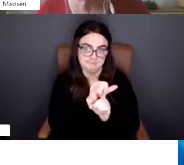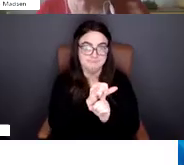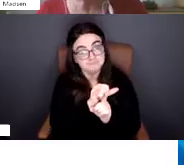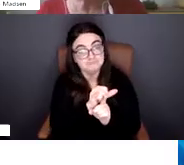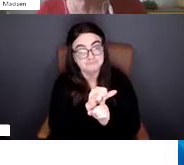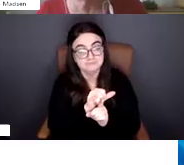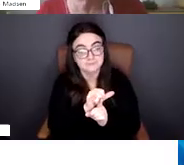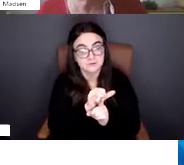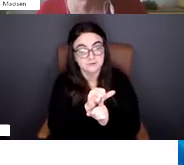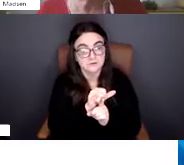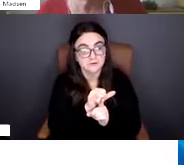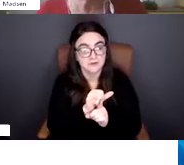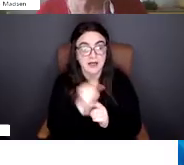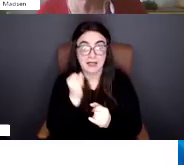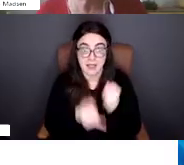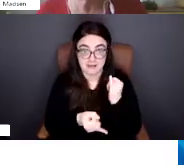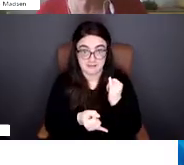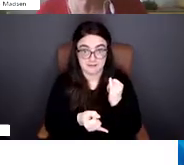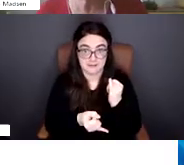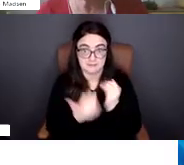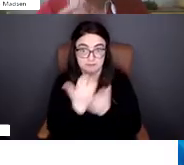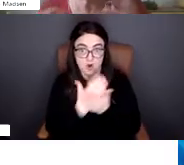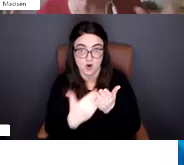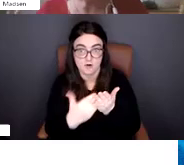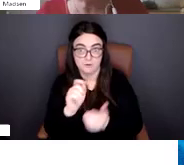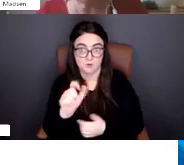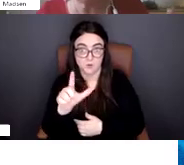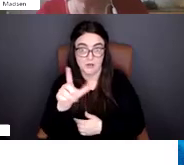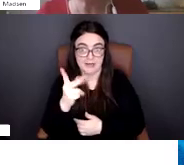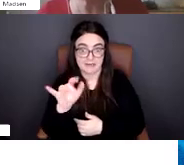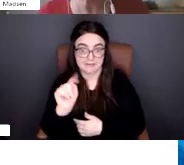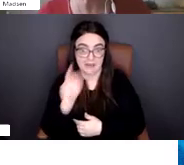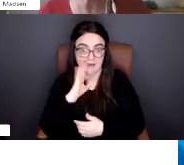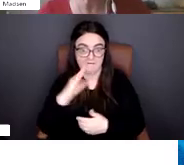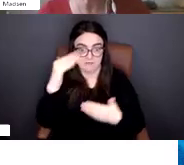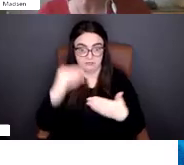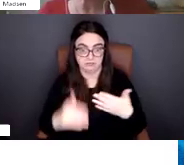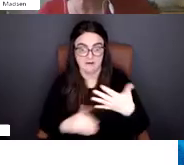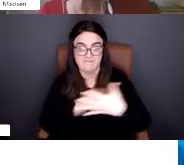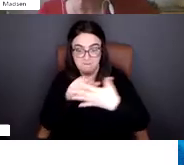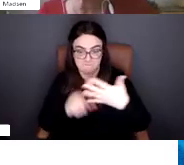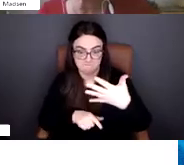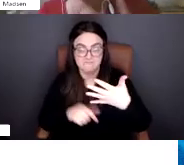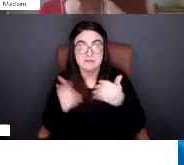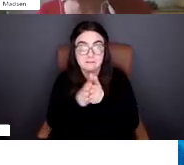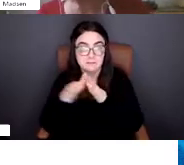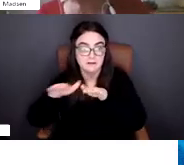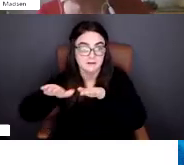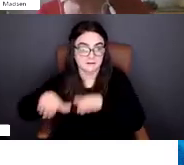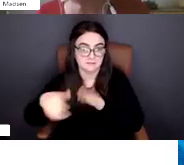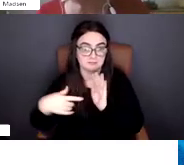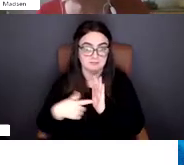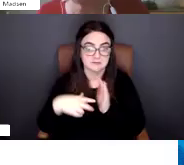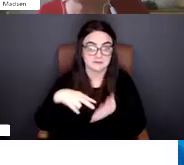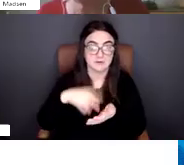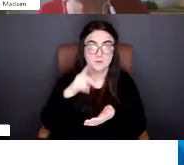There's a final section that includes all these templates. So a template for creating a